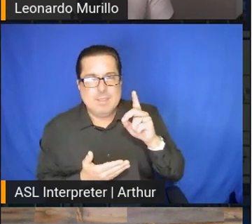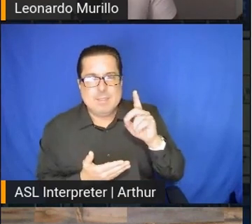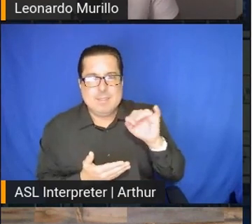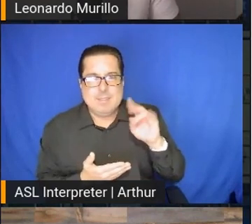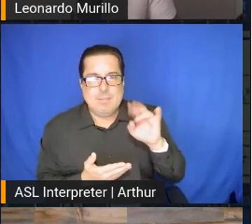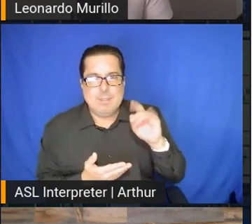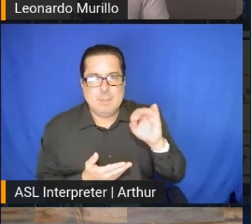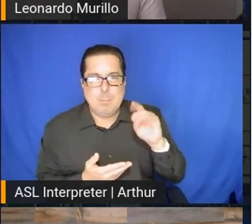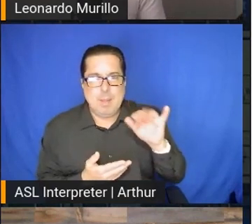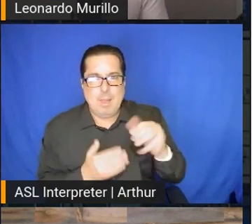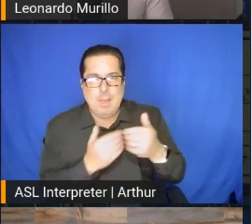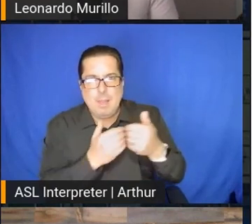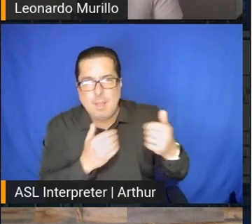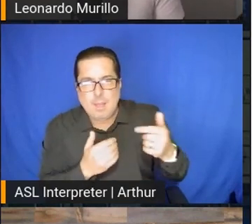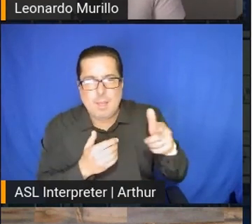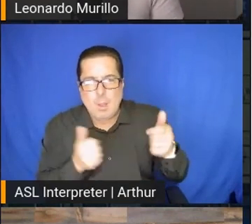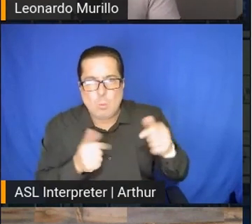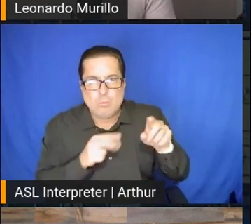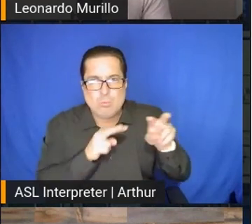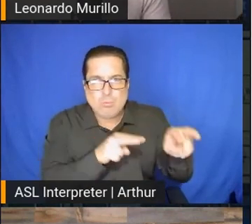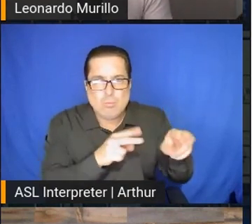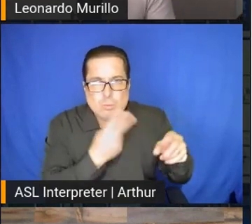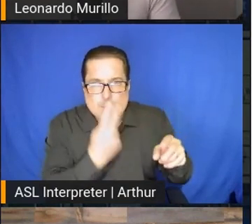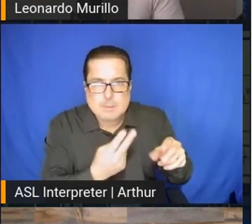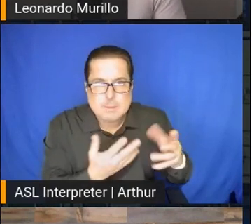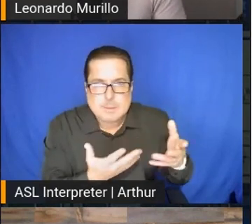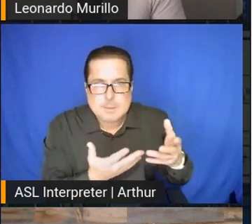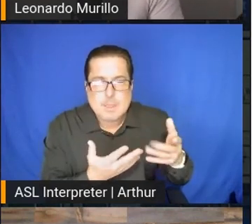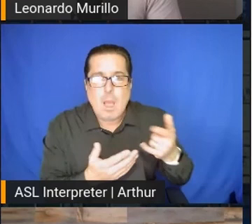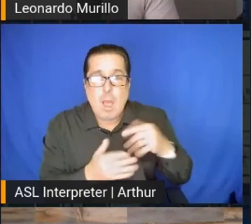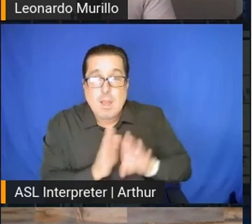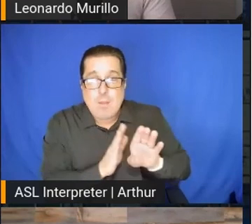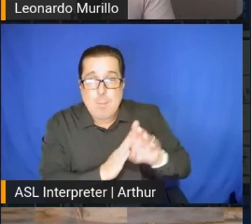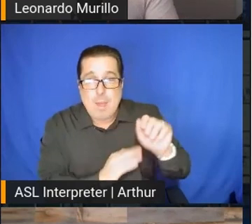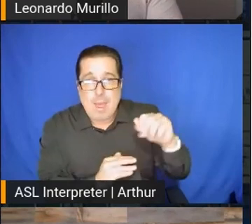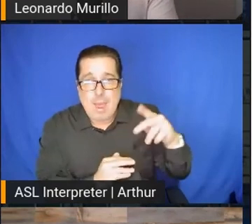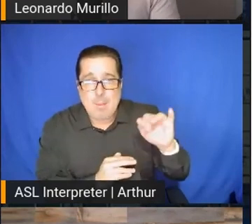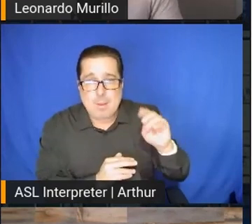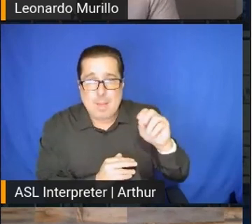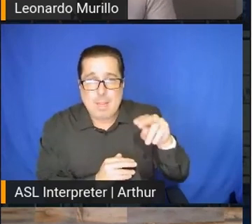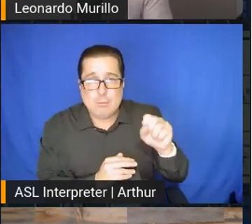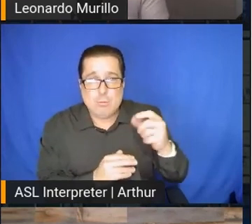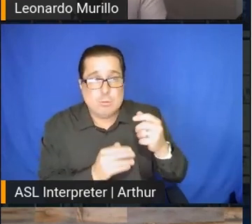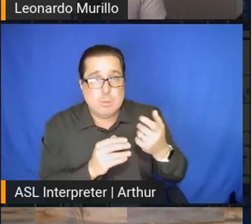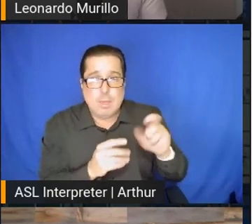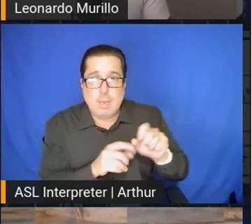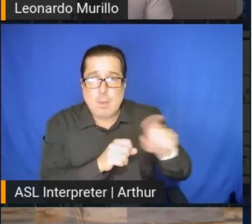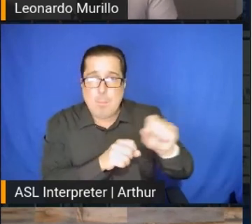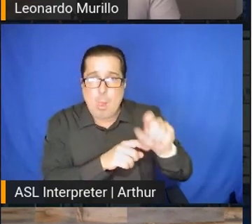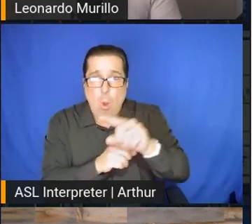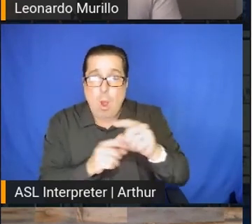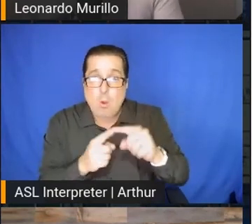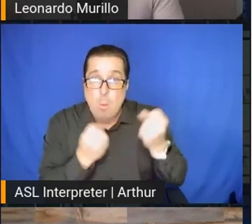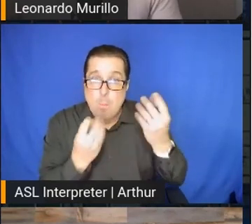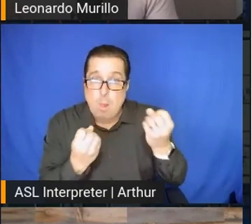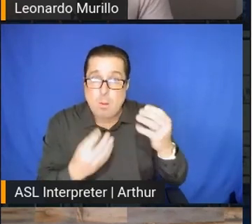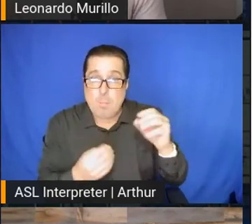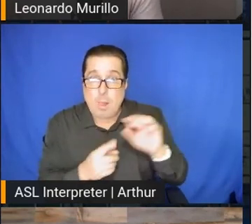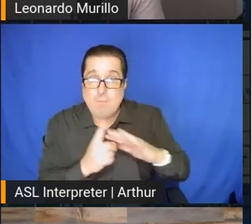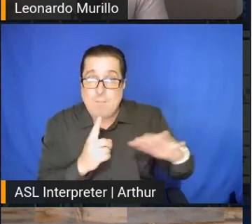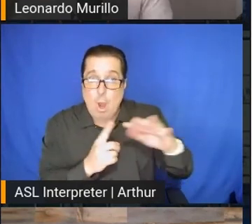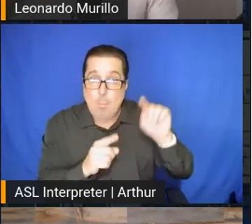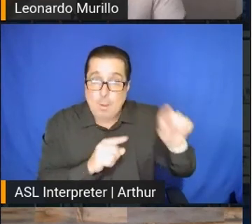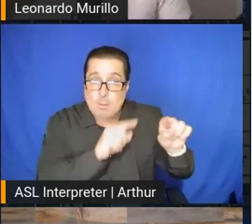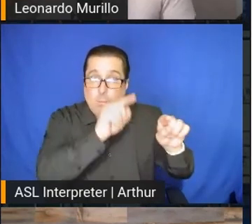developers also, right? When you're developing applications and they need to be deployed to maybe multiple environments, or you're jumping